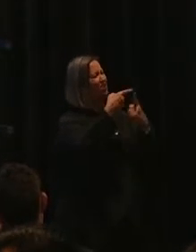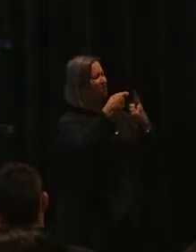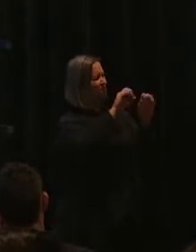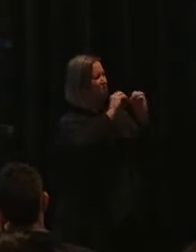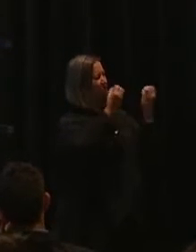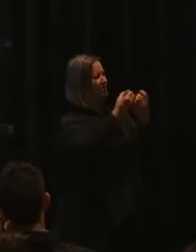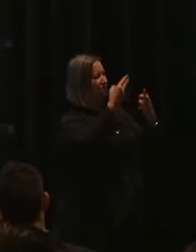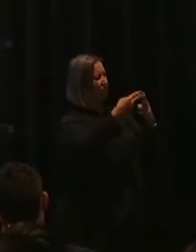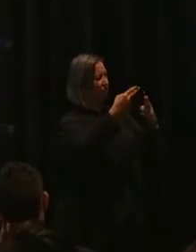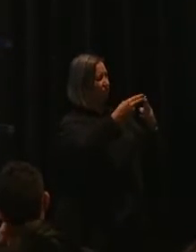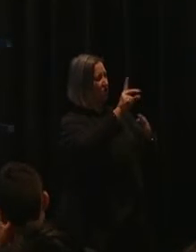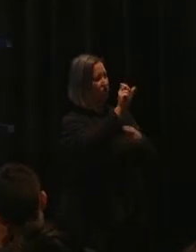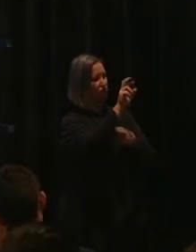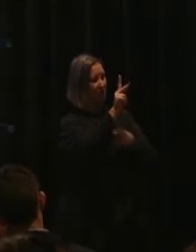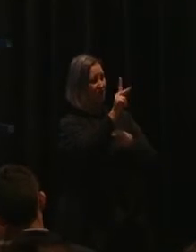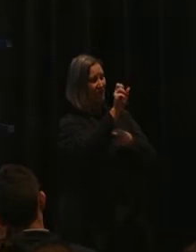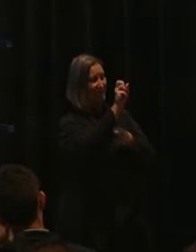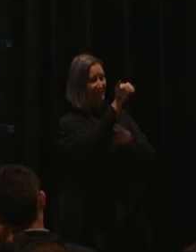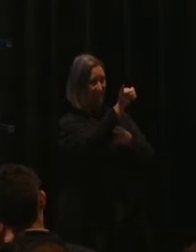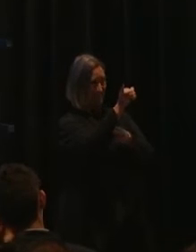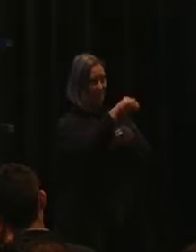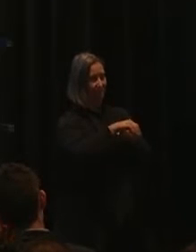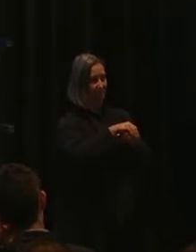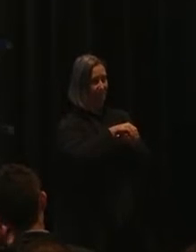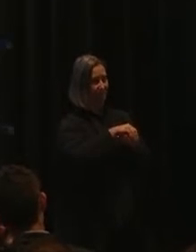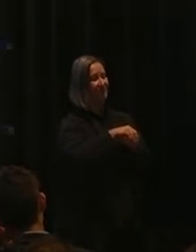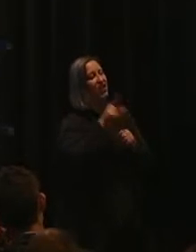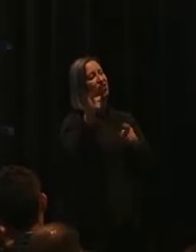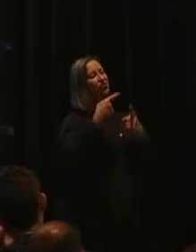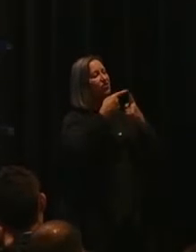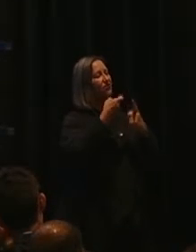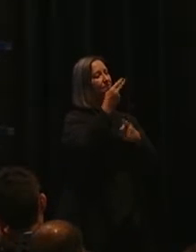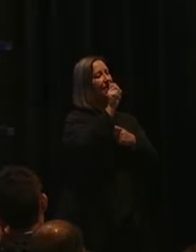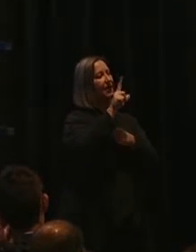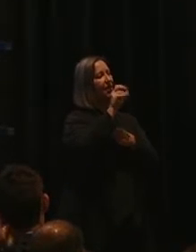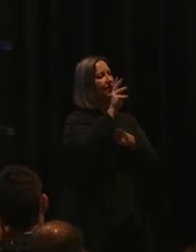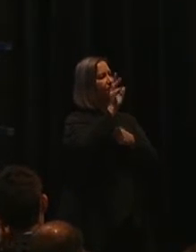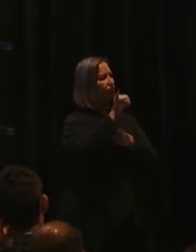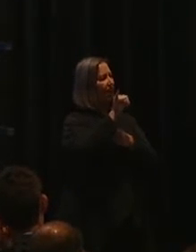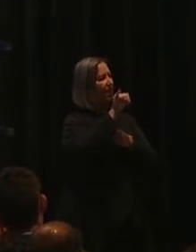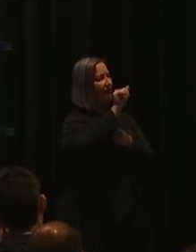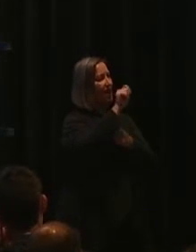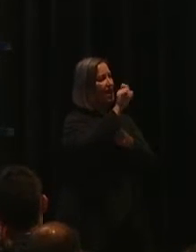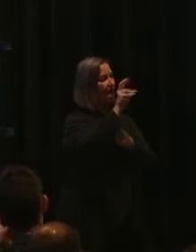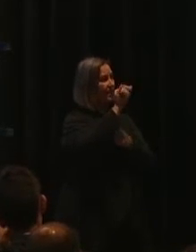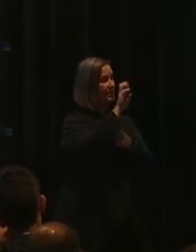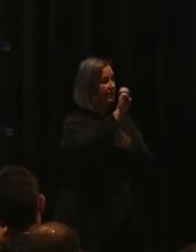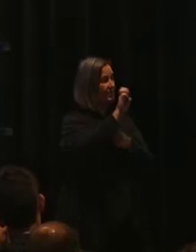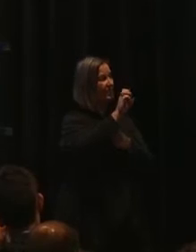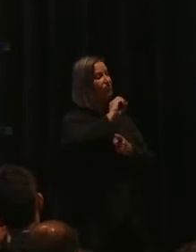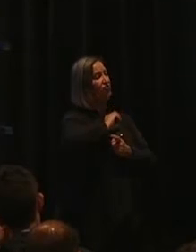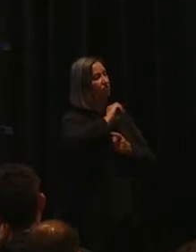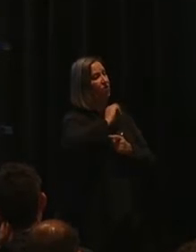Association, a Hays County master naturalist, a founding member of the Hill Country Alliance Night Sky Team, and the owner of Green Earth